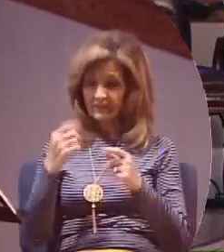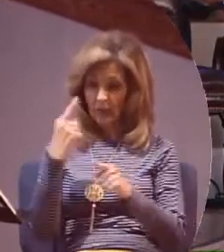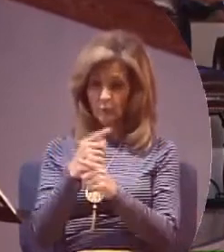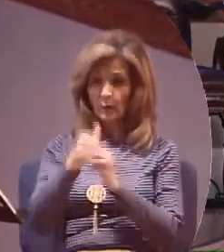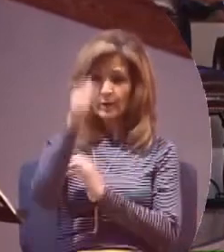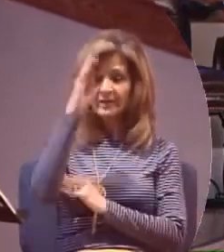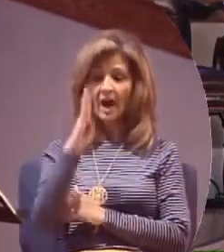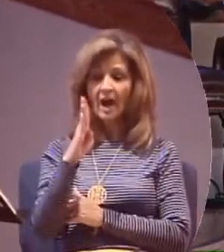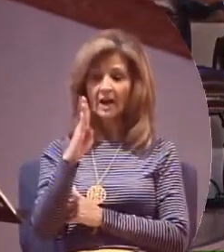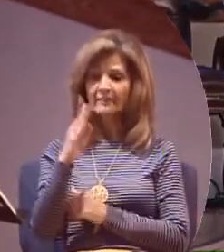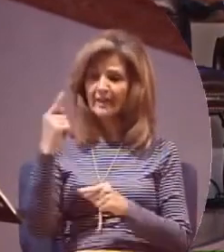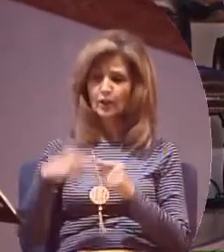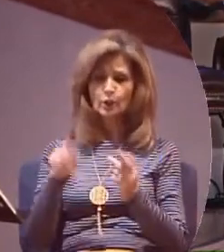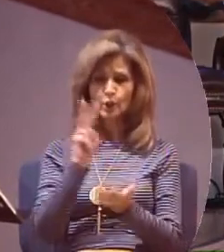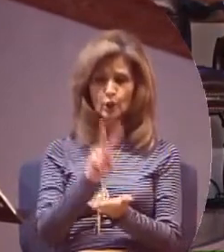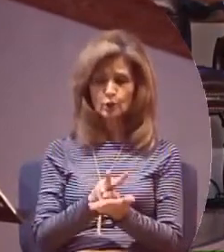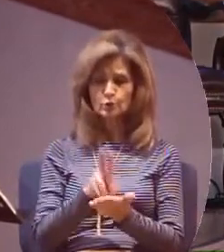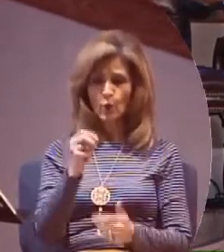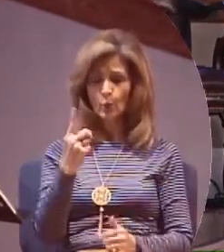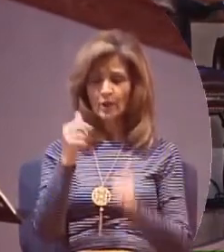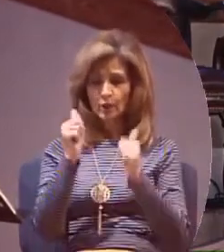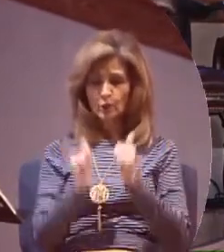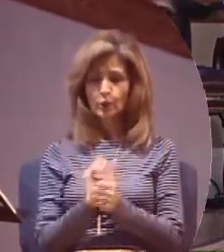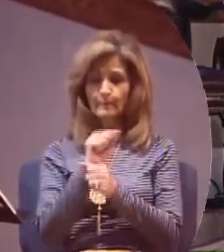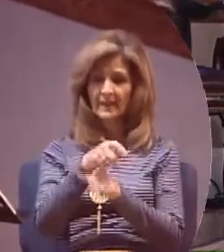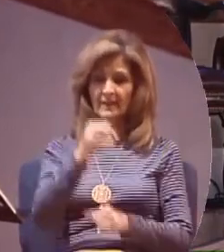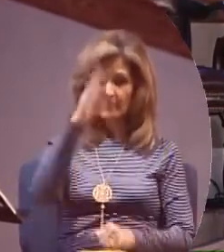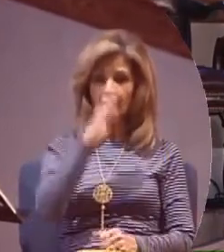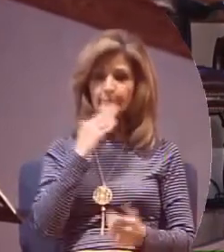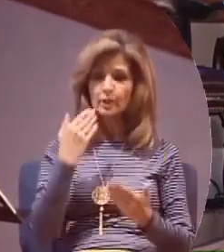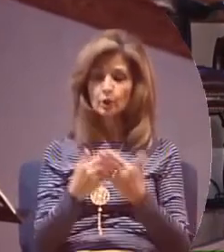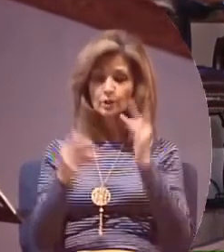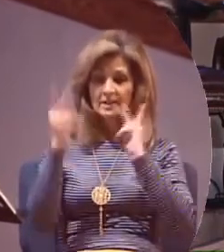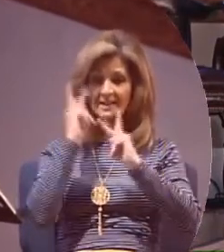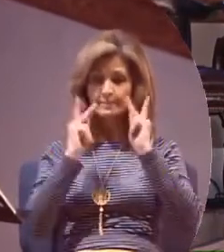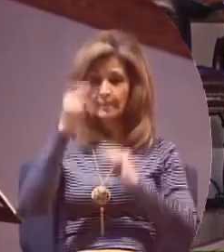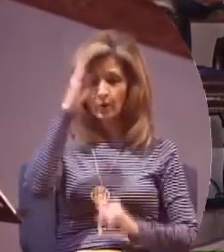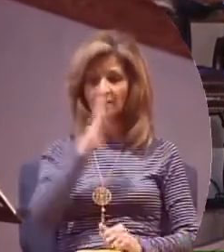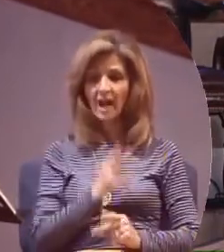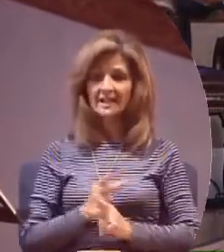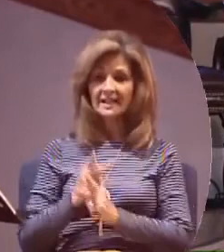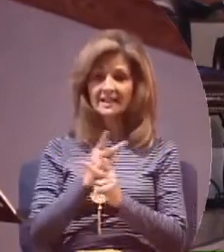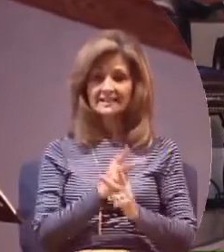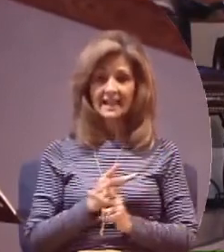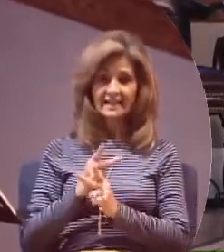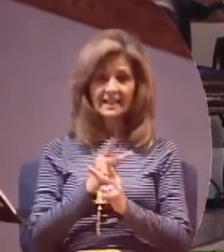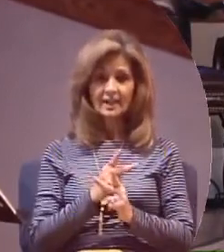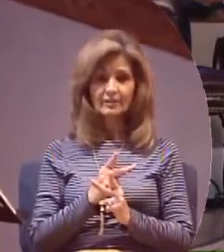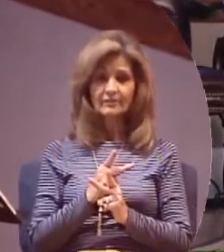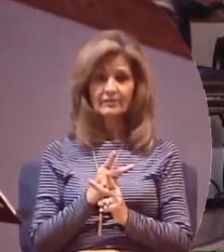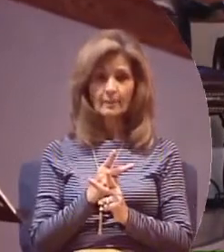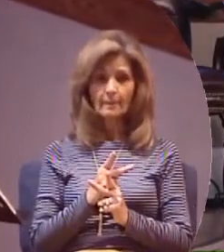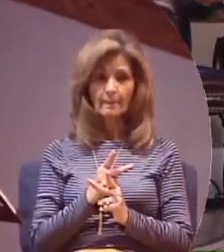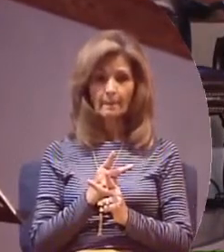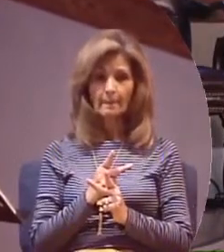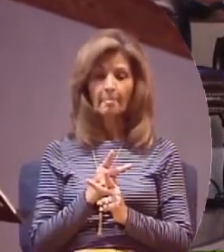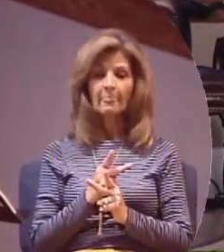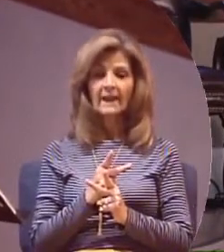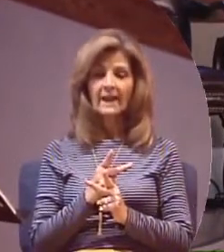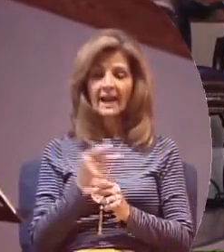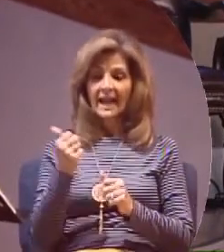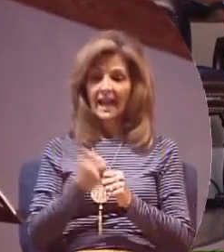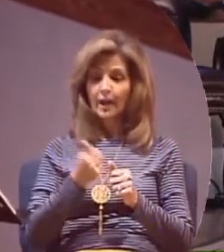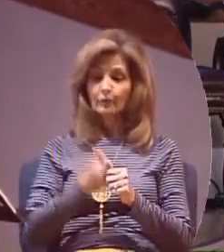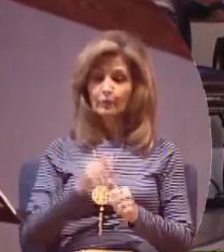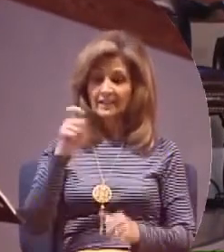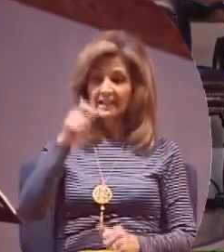God, they couldn't lose. Nobody could beat them. God had been good to these people. God had taken care of every need that they had. And yet,